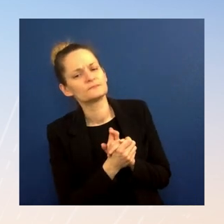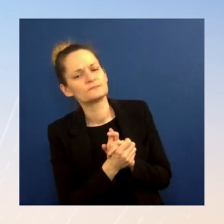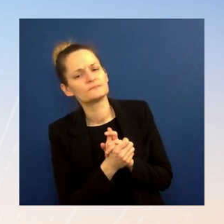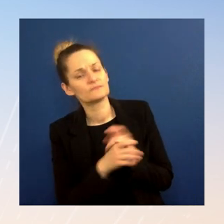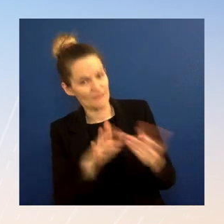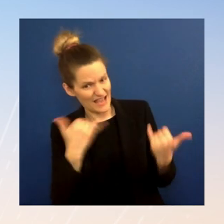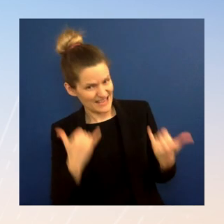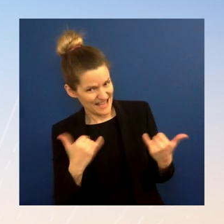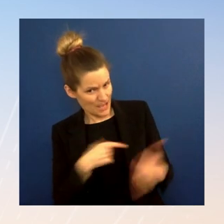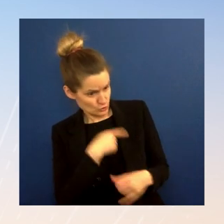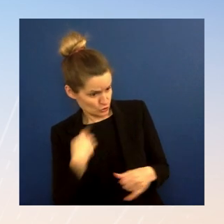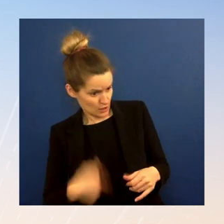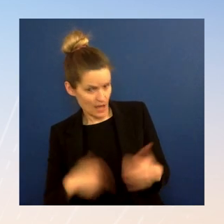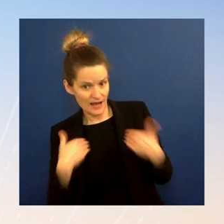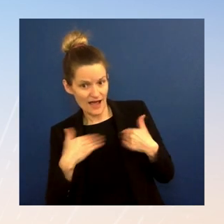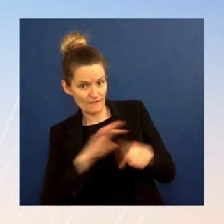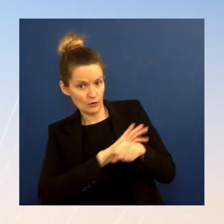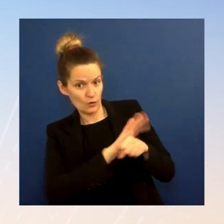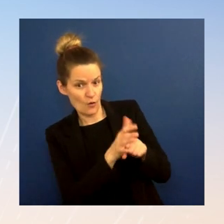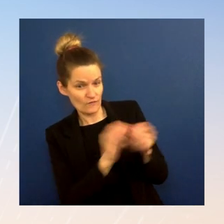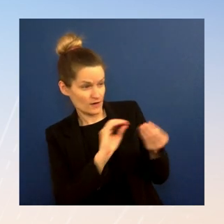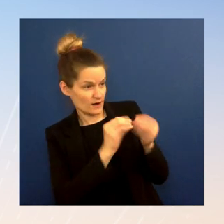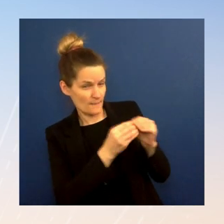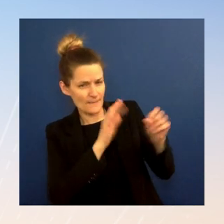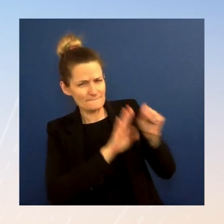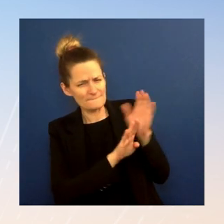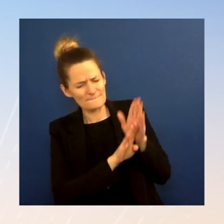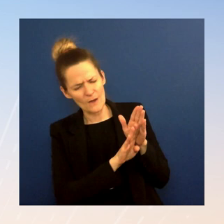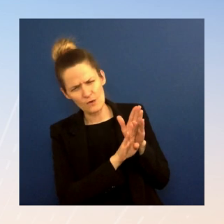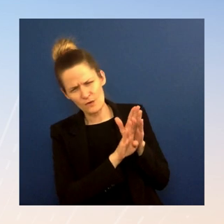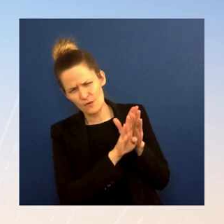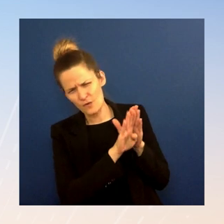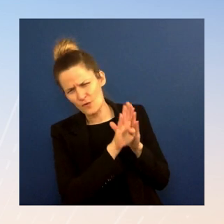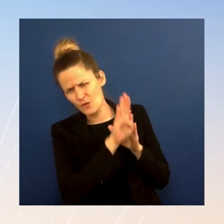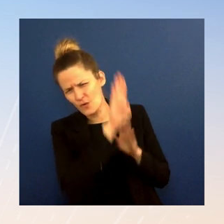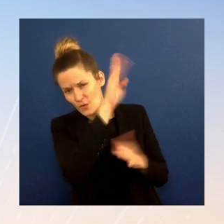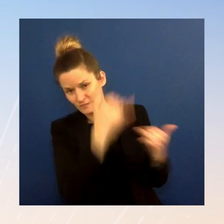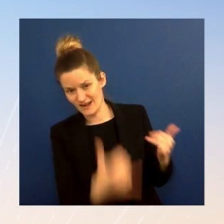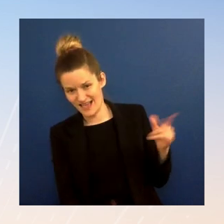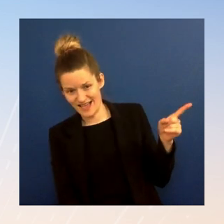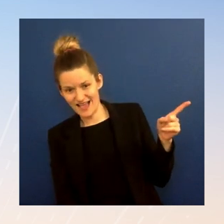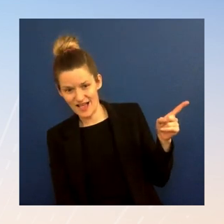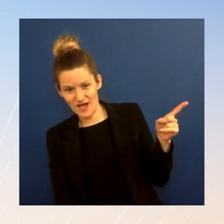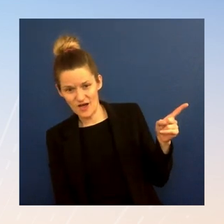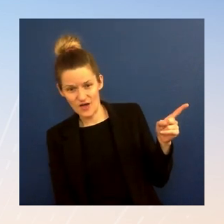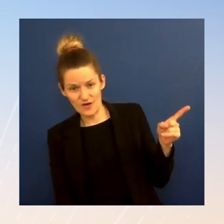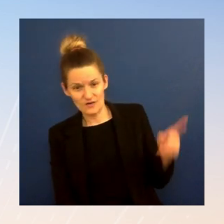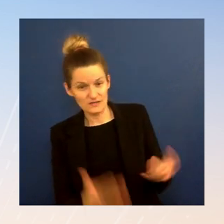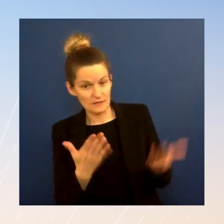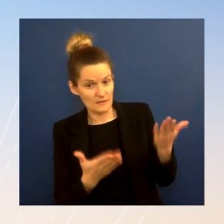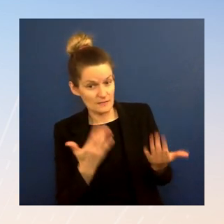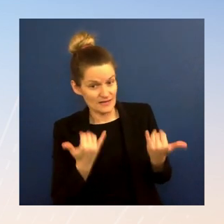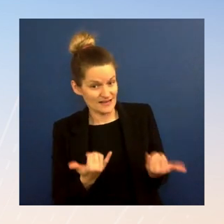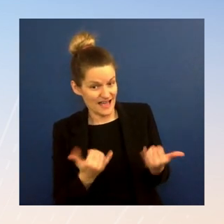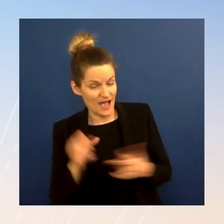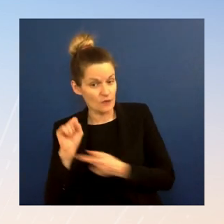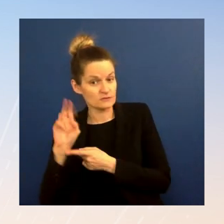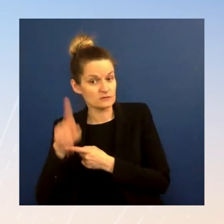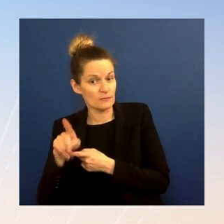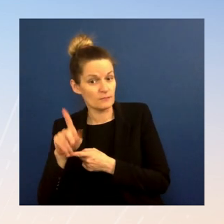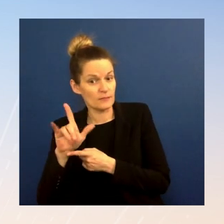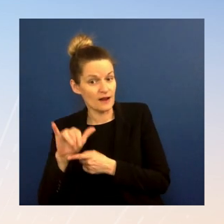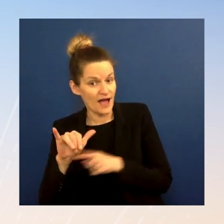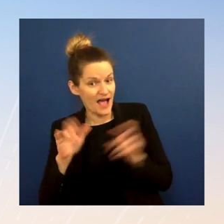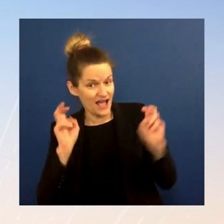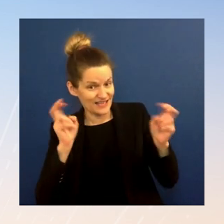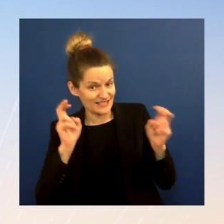and you know, those getting worse, perhaps, going to be part of the call tomorrow at all, or is it focused on mostly on Russia?